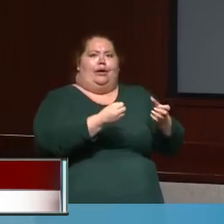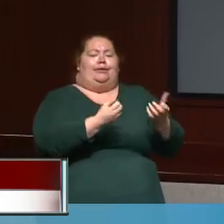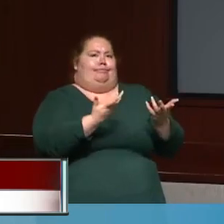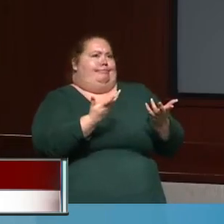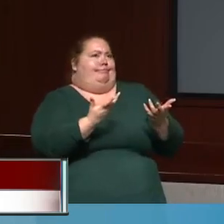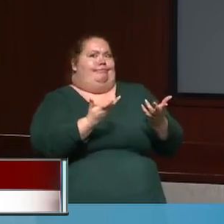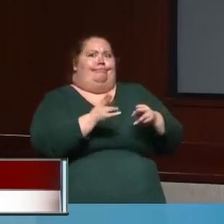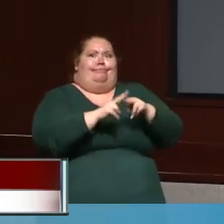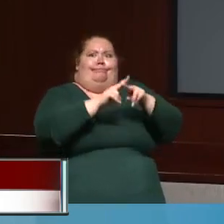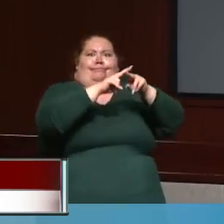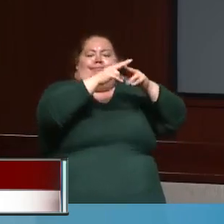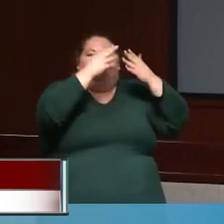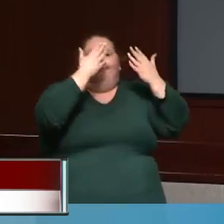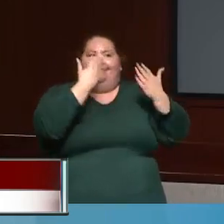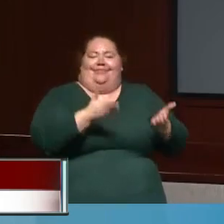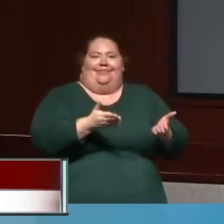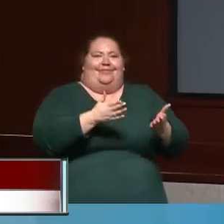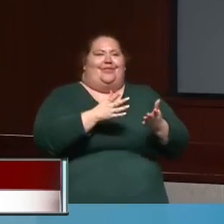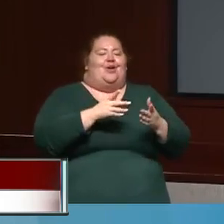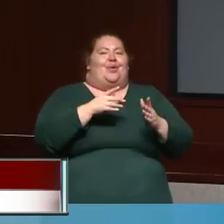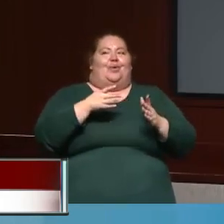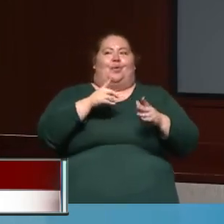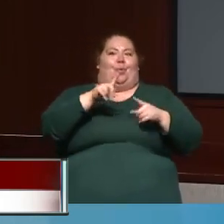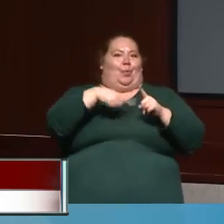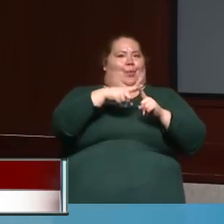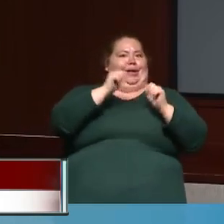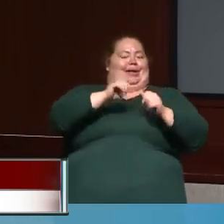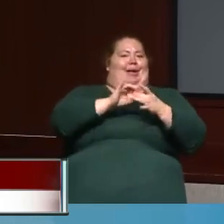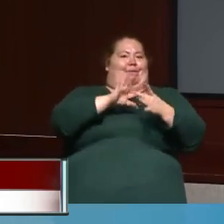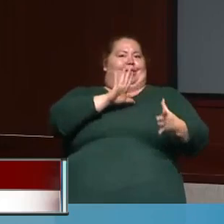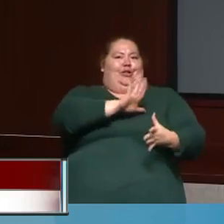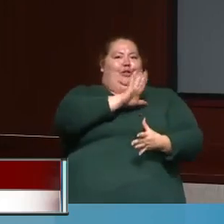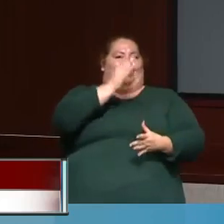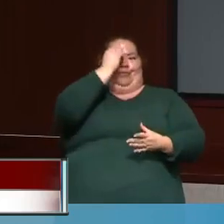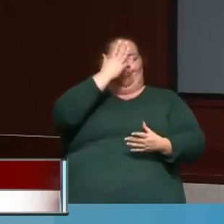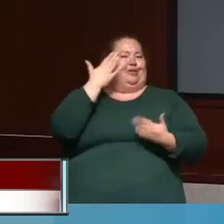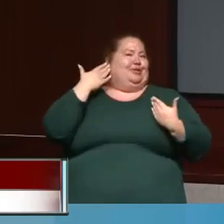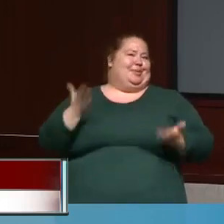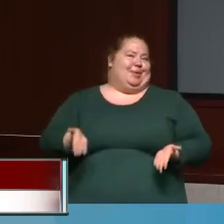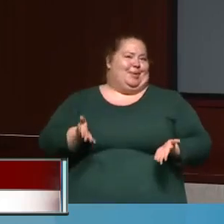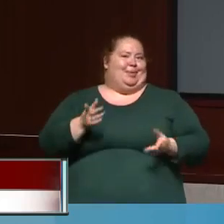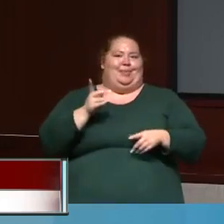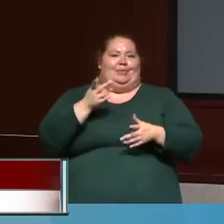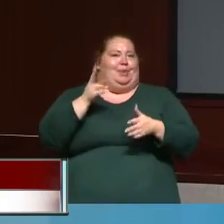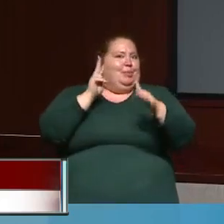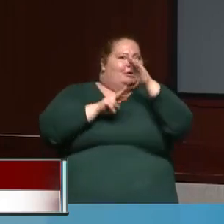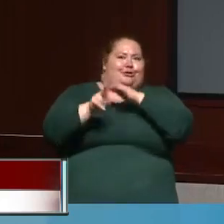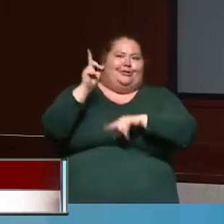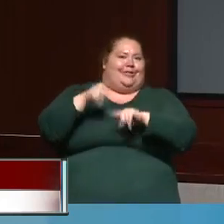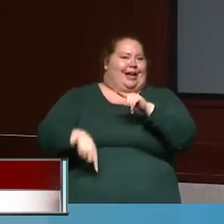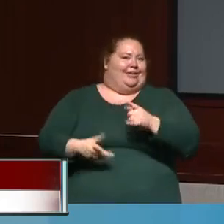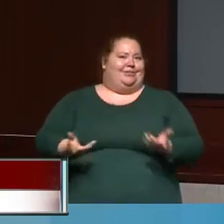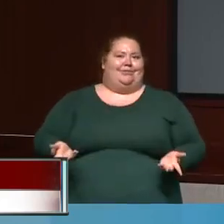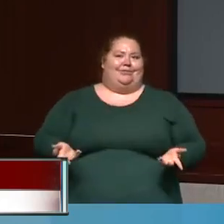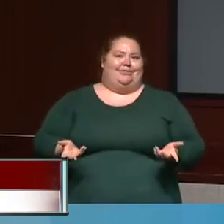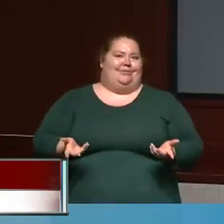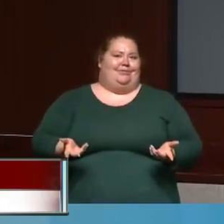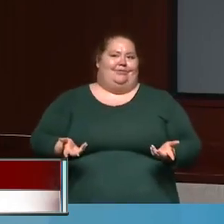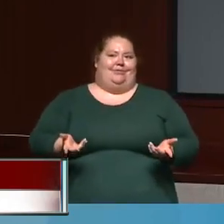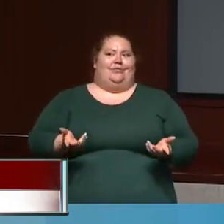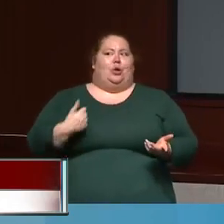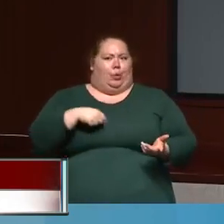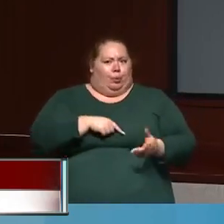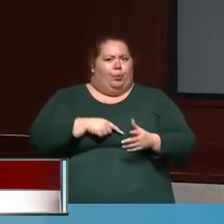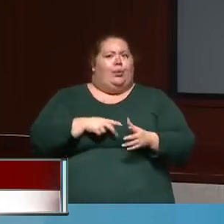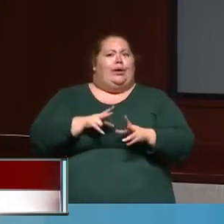low enough, that it's accepted by this model. And so, we can't predict it. And so we continue to look at it. We